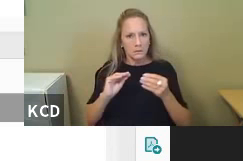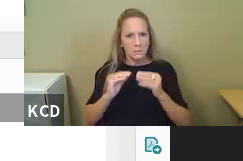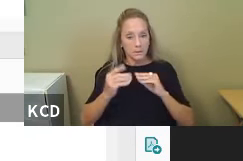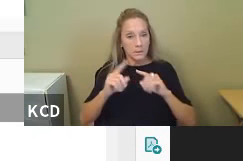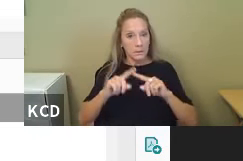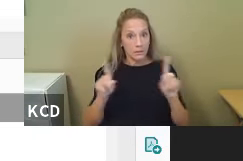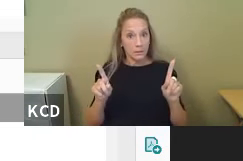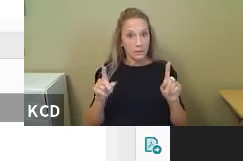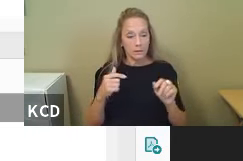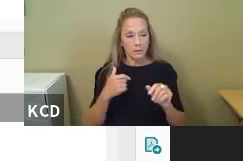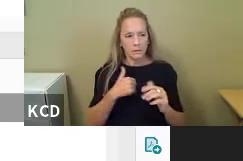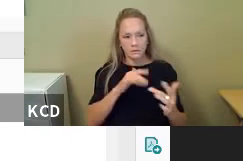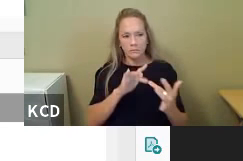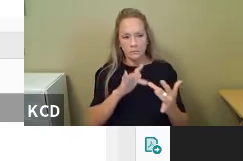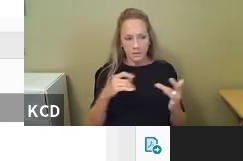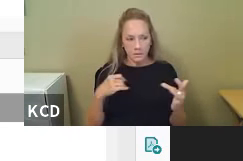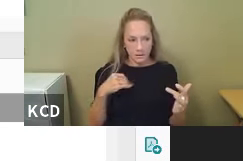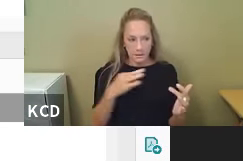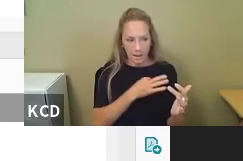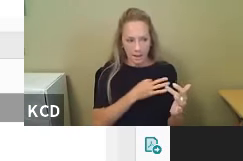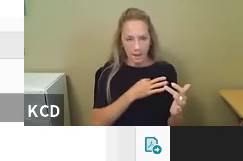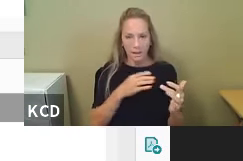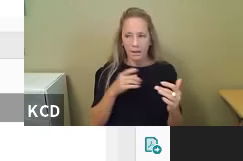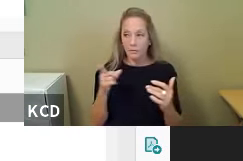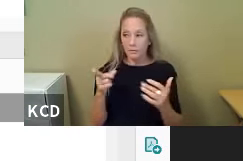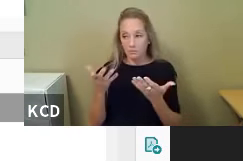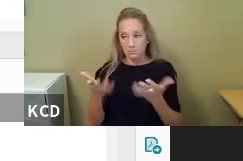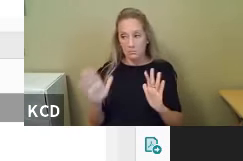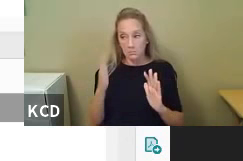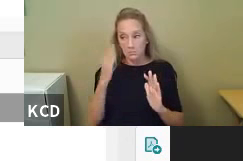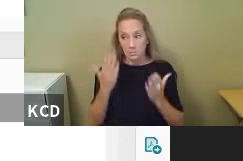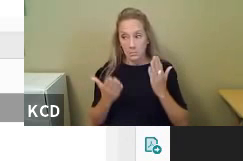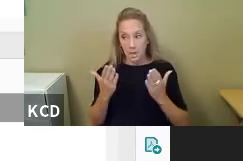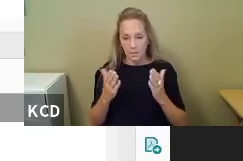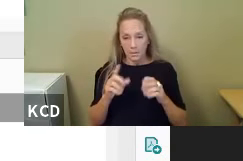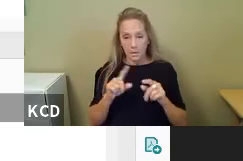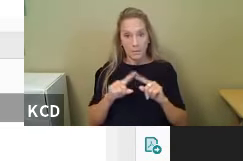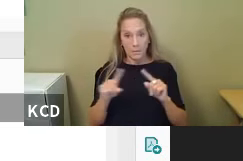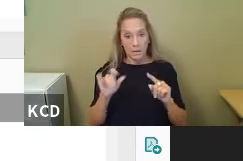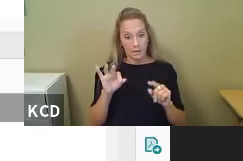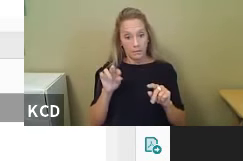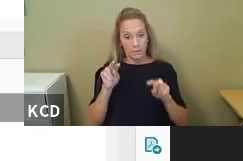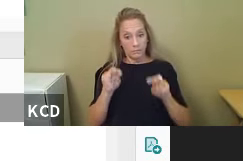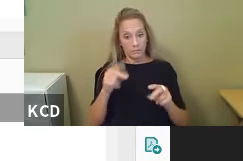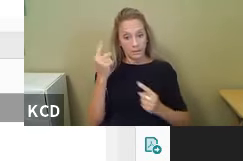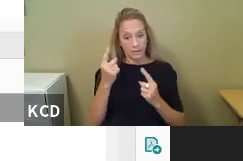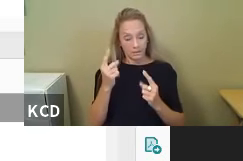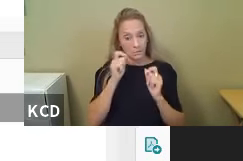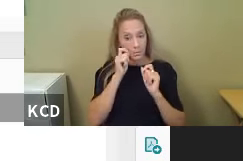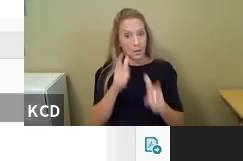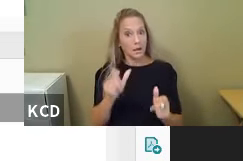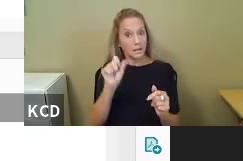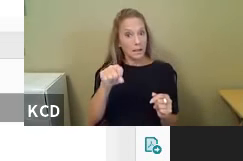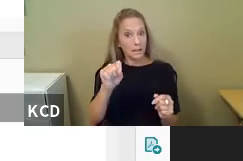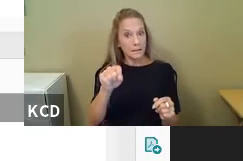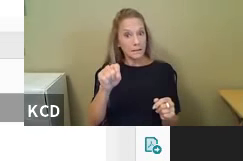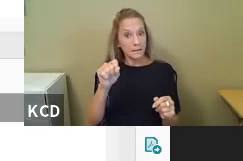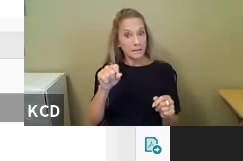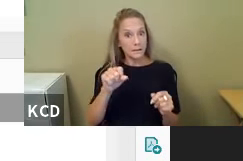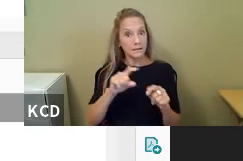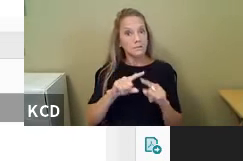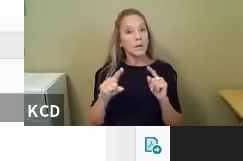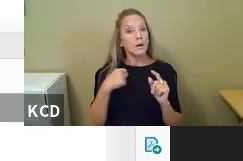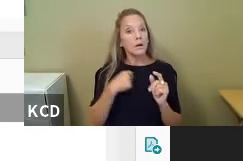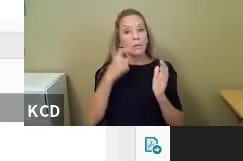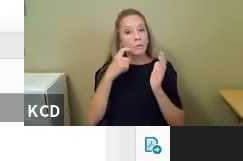I've talked to my staff about it. I'm sure you're aware of this, but when you look at that, that's pretty surprising. But what we see in school